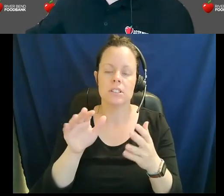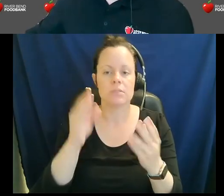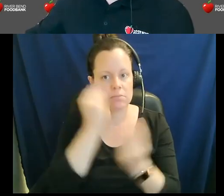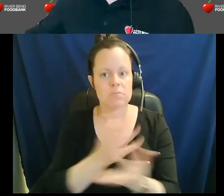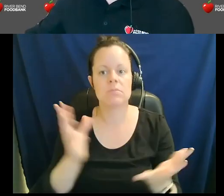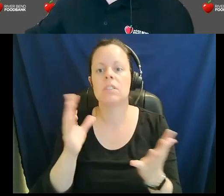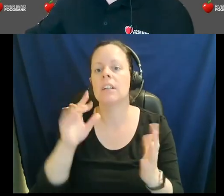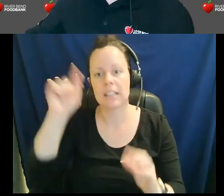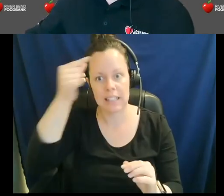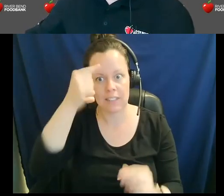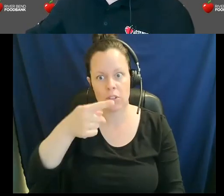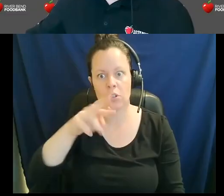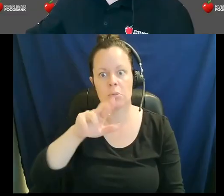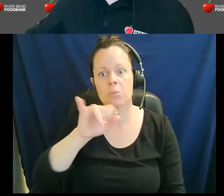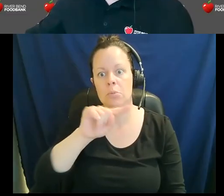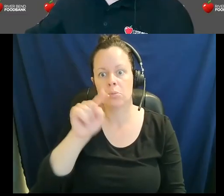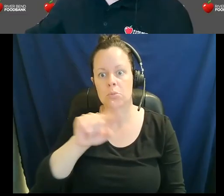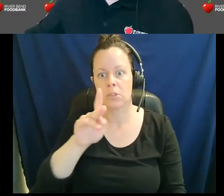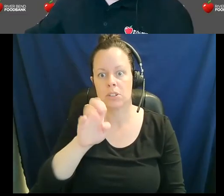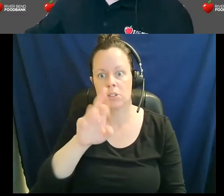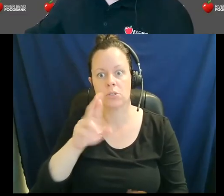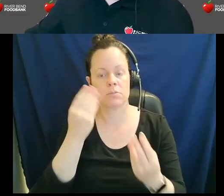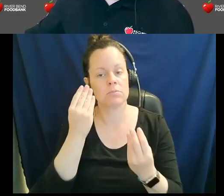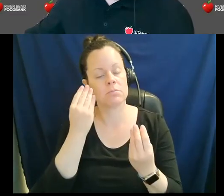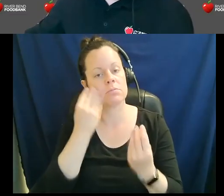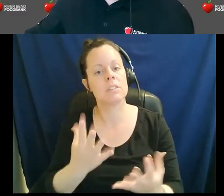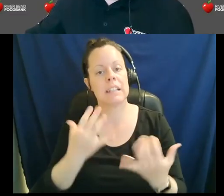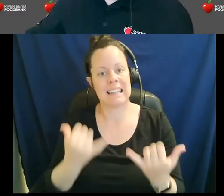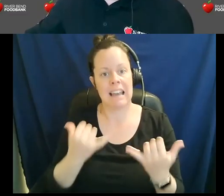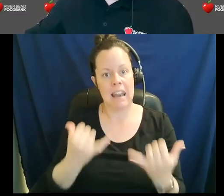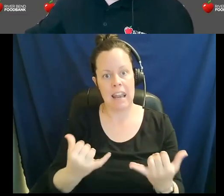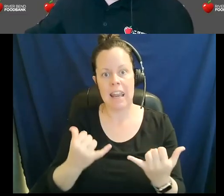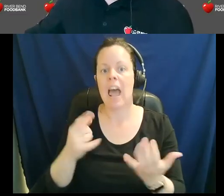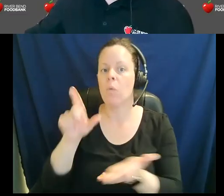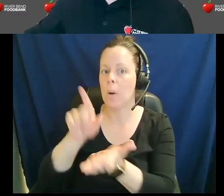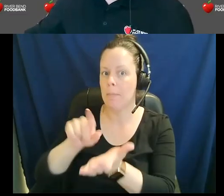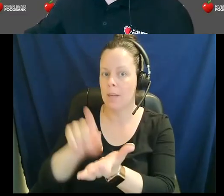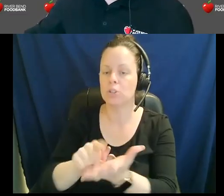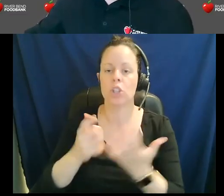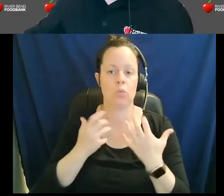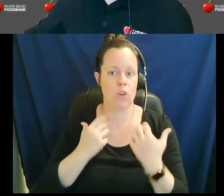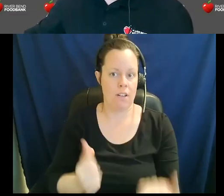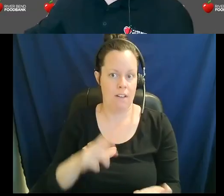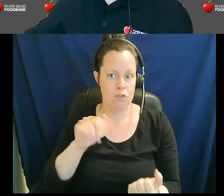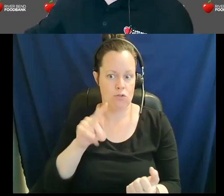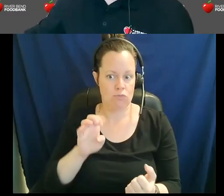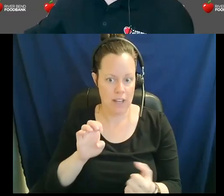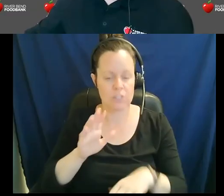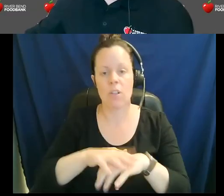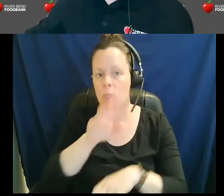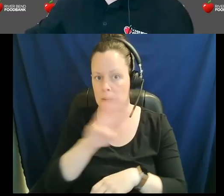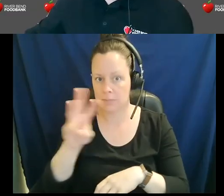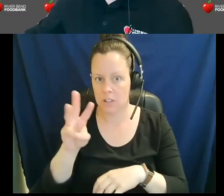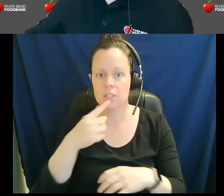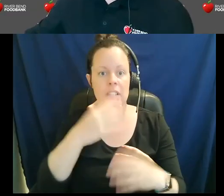reported that Illinois Department of Public Health now is publishing recovery rate on its website. He said the information